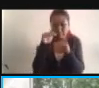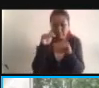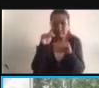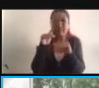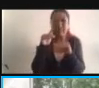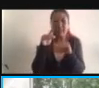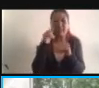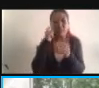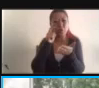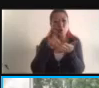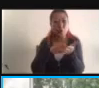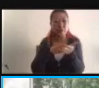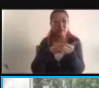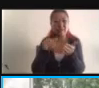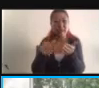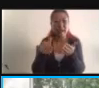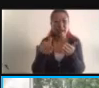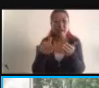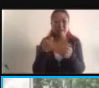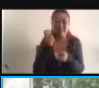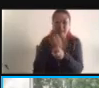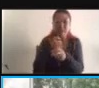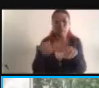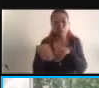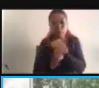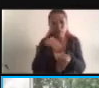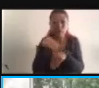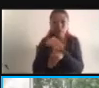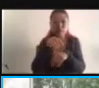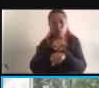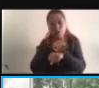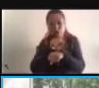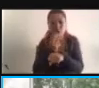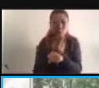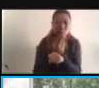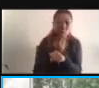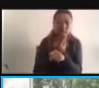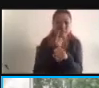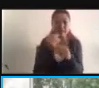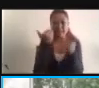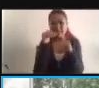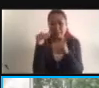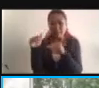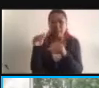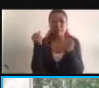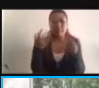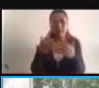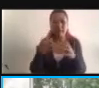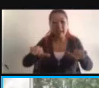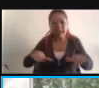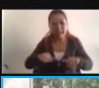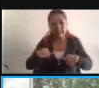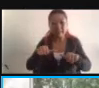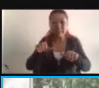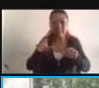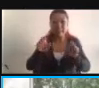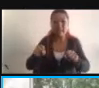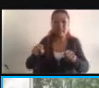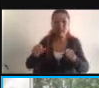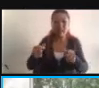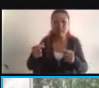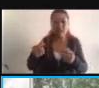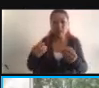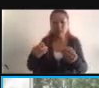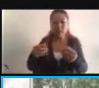with, and that limited their ability to perform many other activities that they had planned originally. So there were a lot